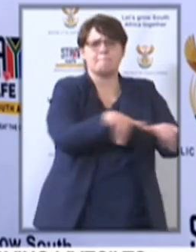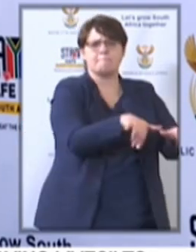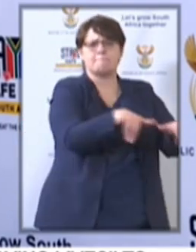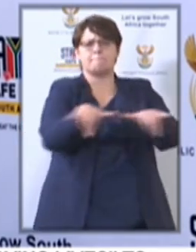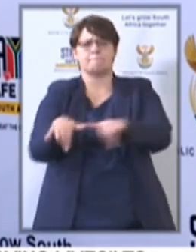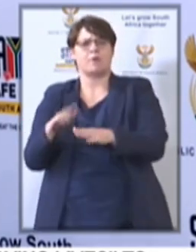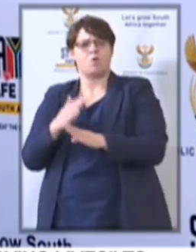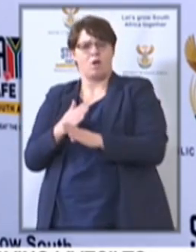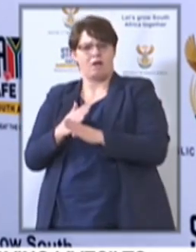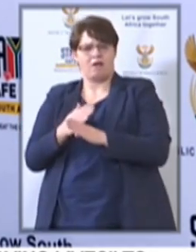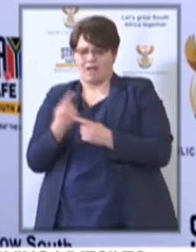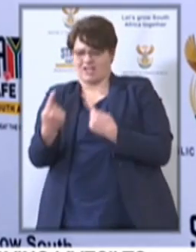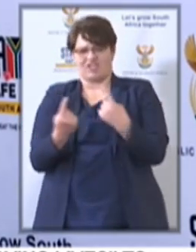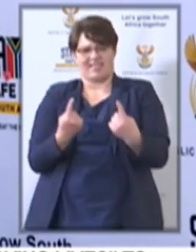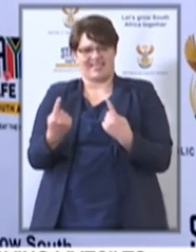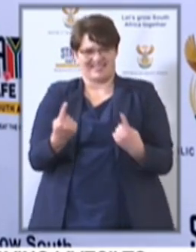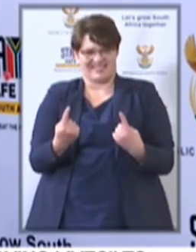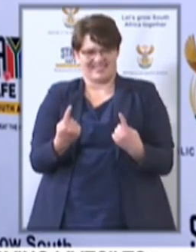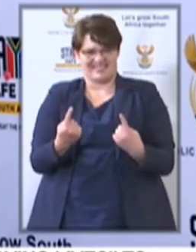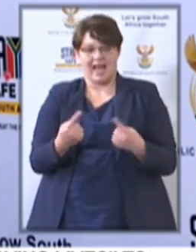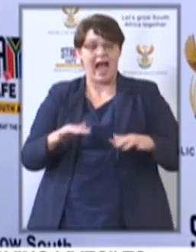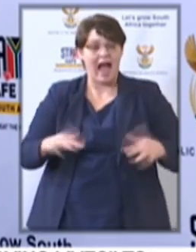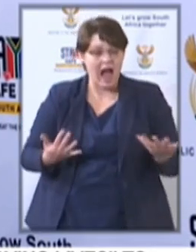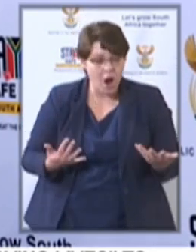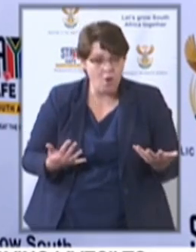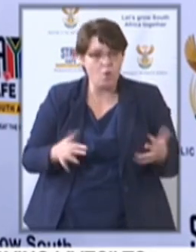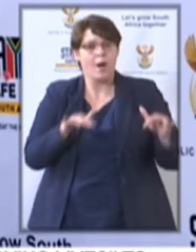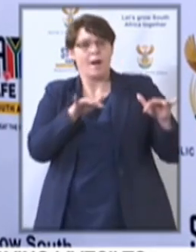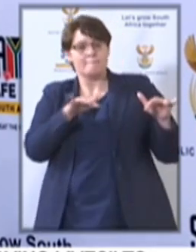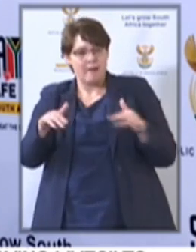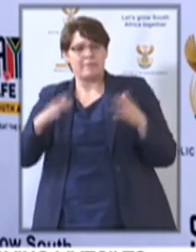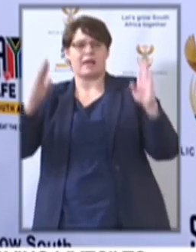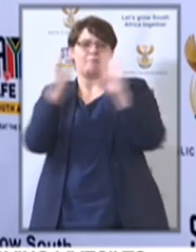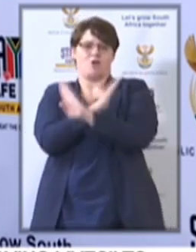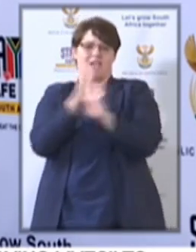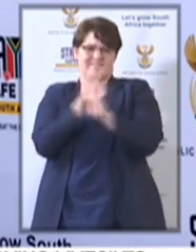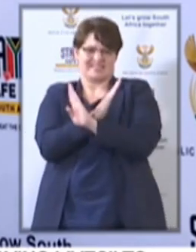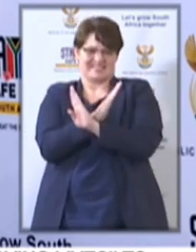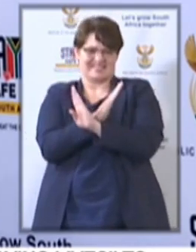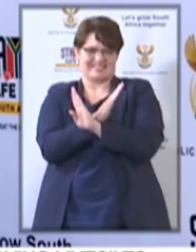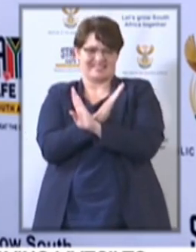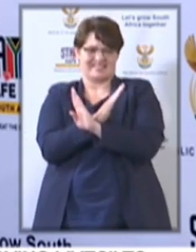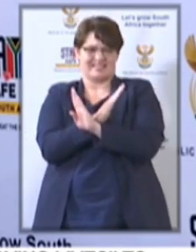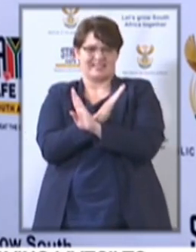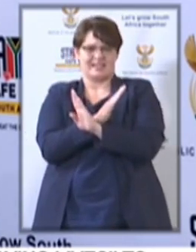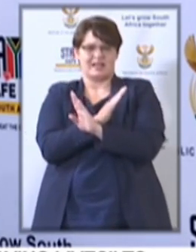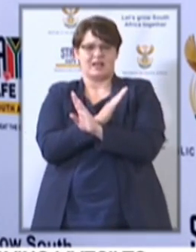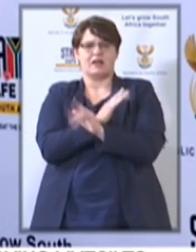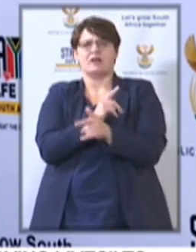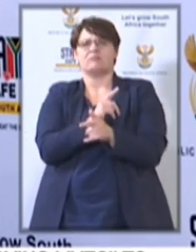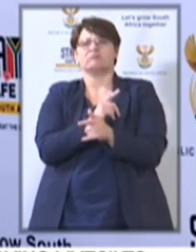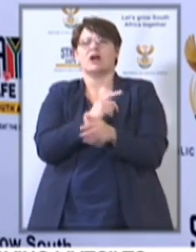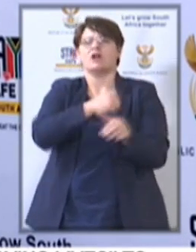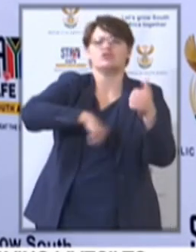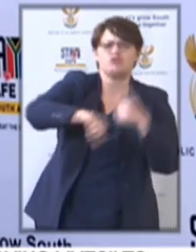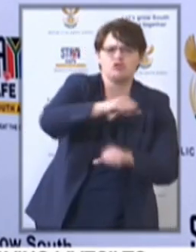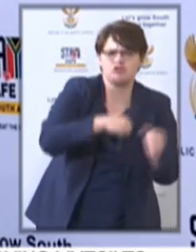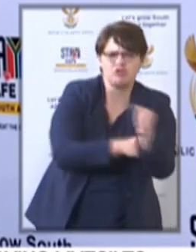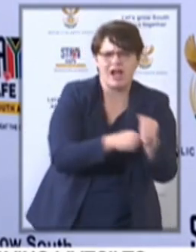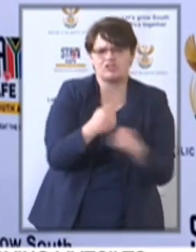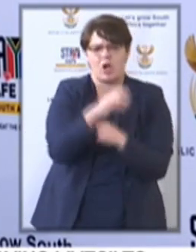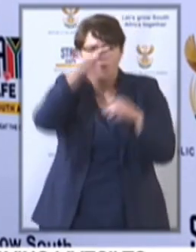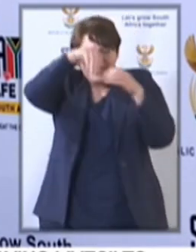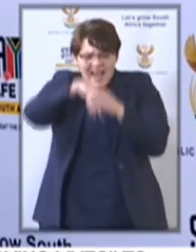to work with each other, with public and private enterprises, with social structures, with communities they